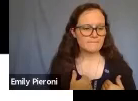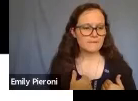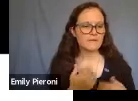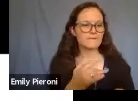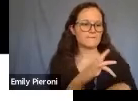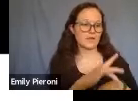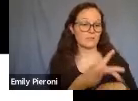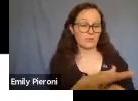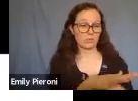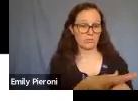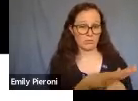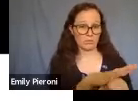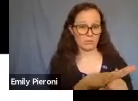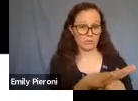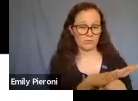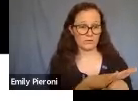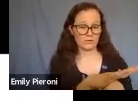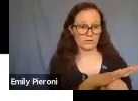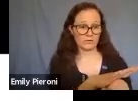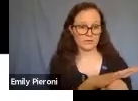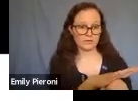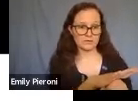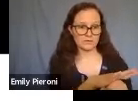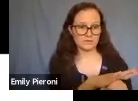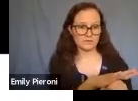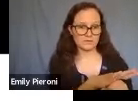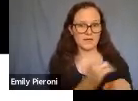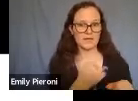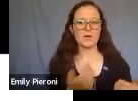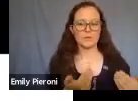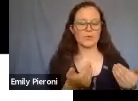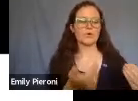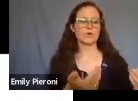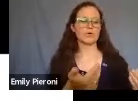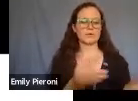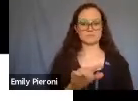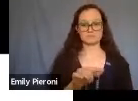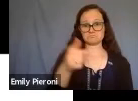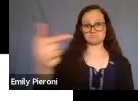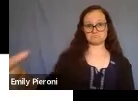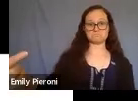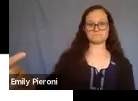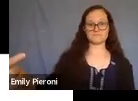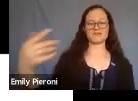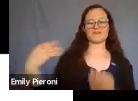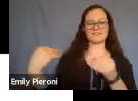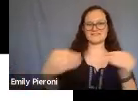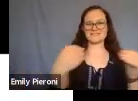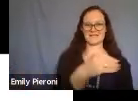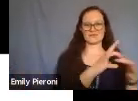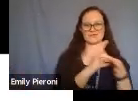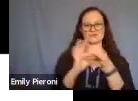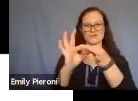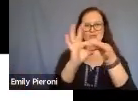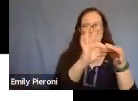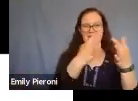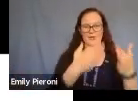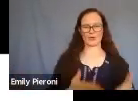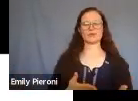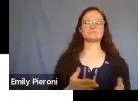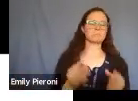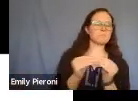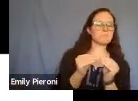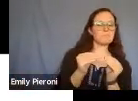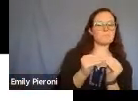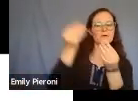area that sells our products, and I'll go ahead and hand it over to our sales coordinator to go ahead and give you some more